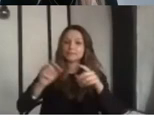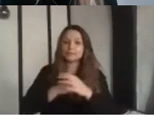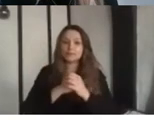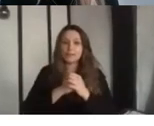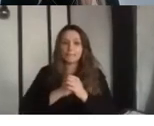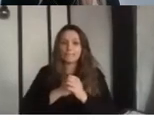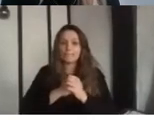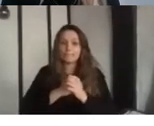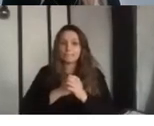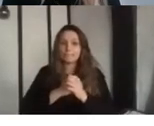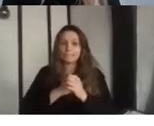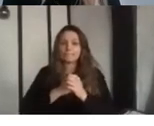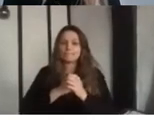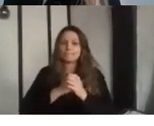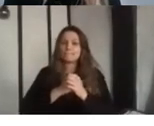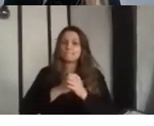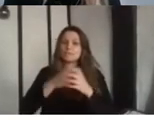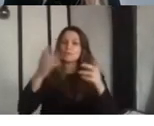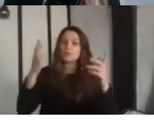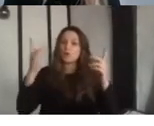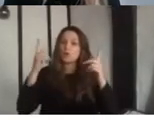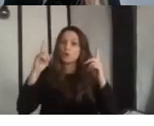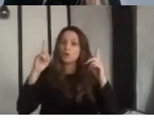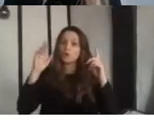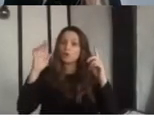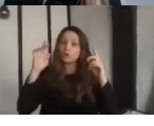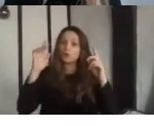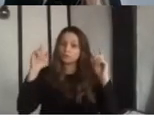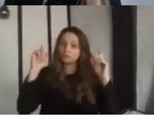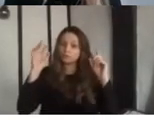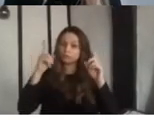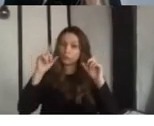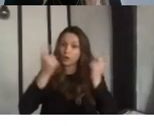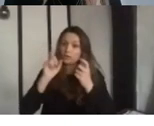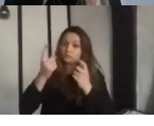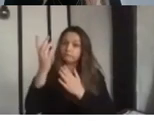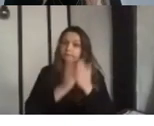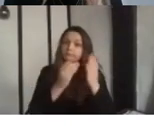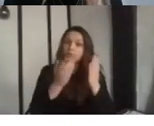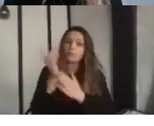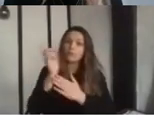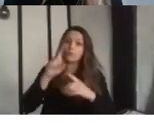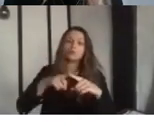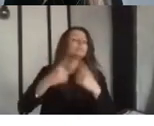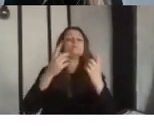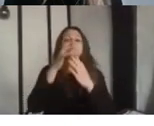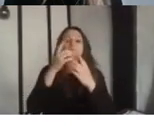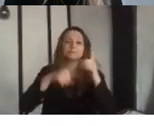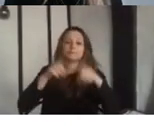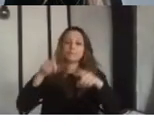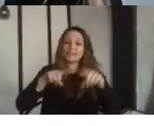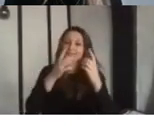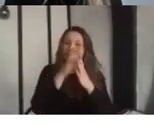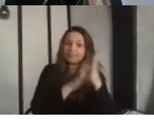We use a range of texts written by authors from across the globe, which explore topical issues. Study